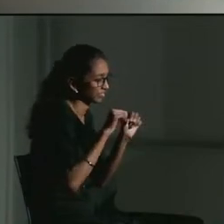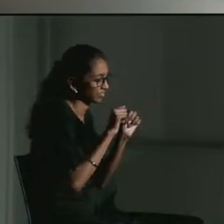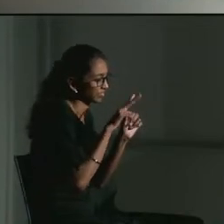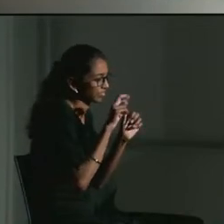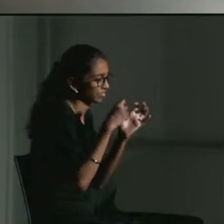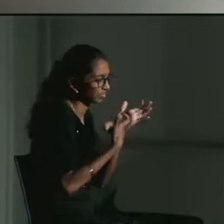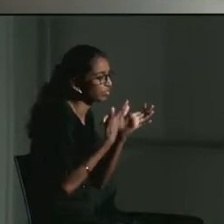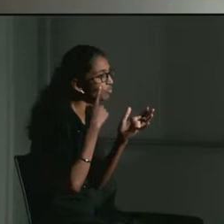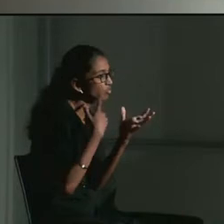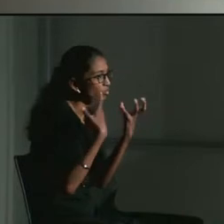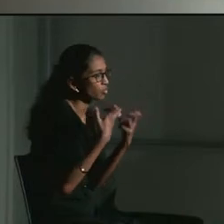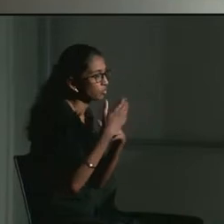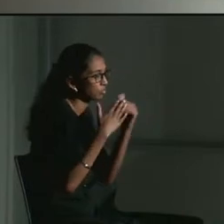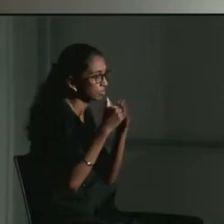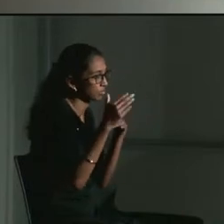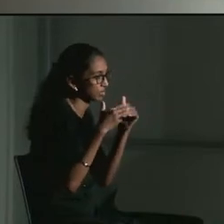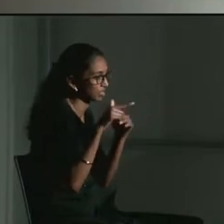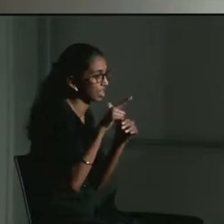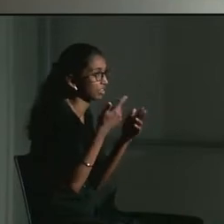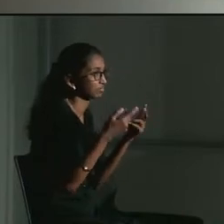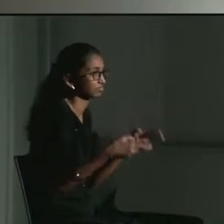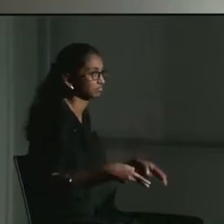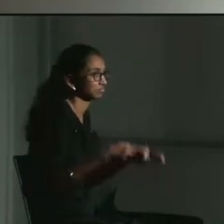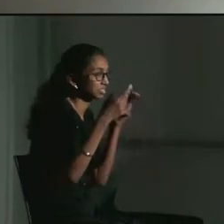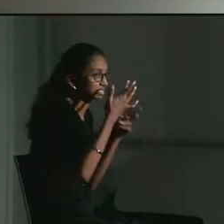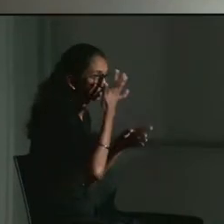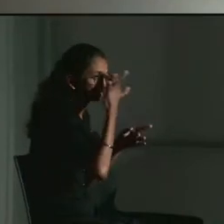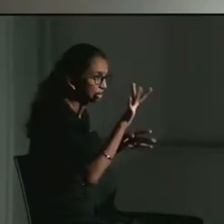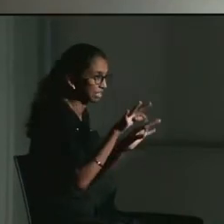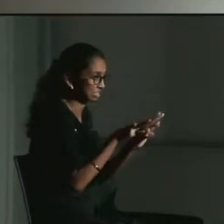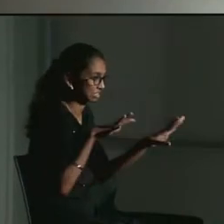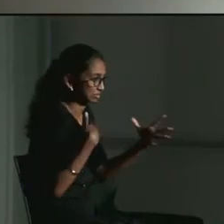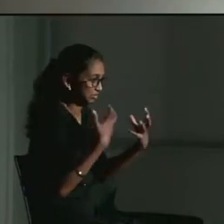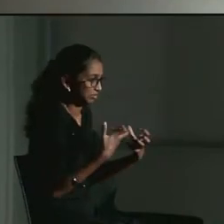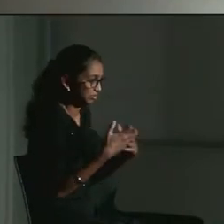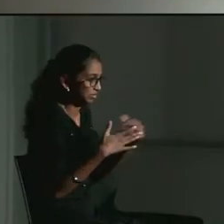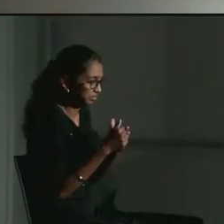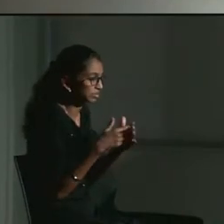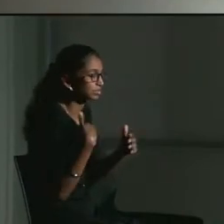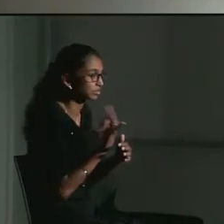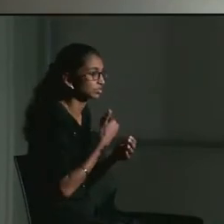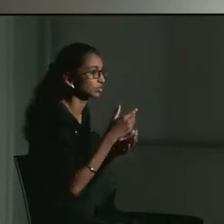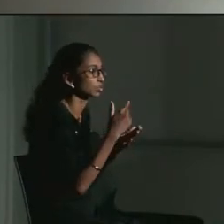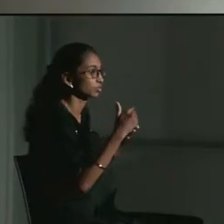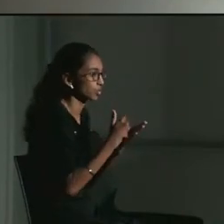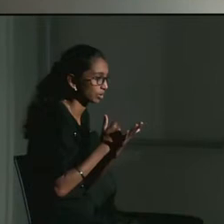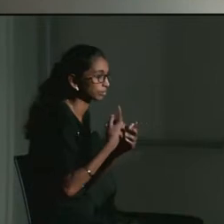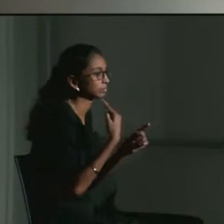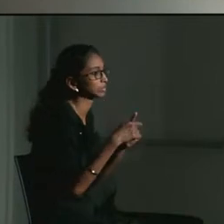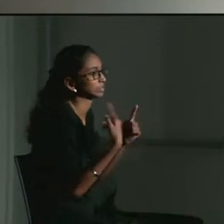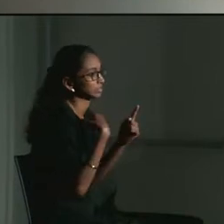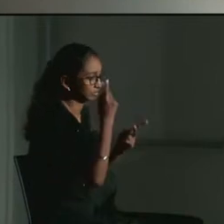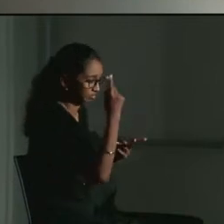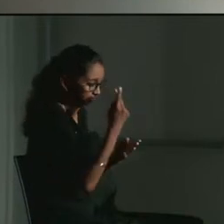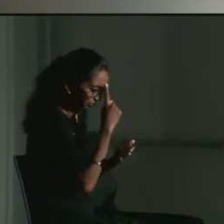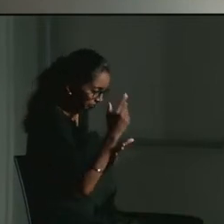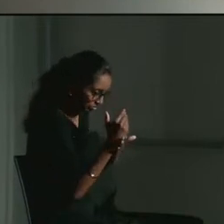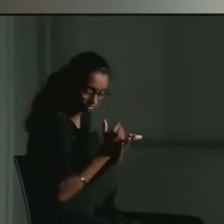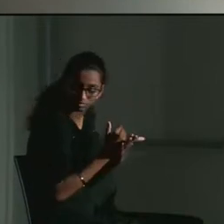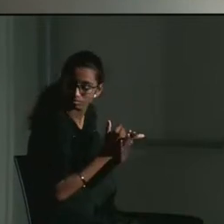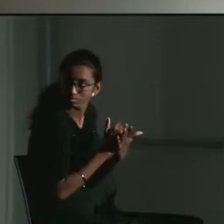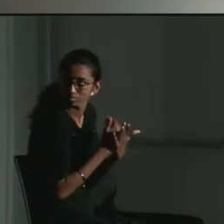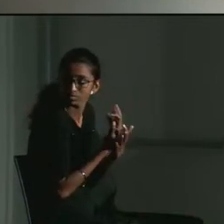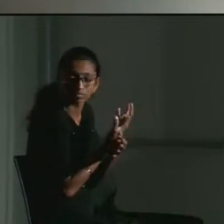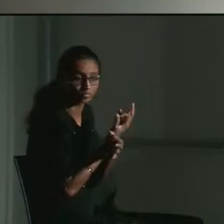of building this high-tech smart city. So civic programs and urban design programs, litter-free